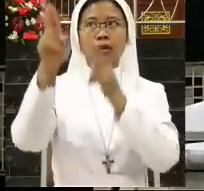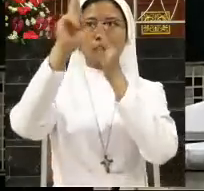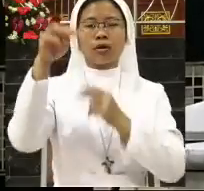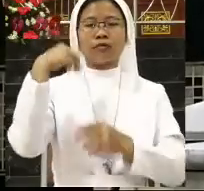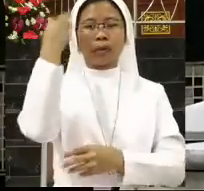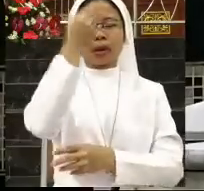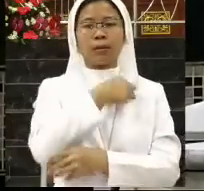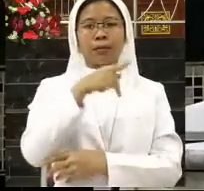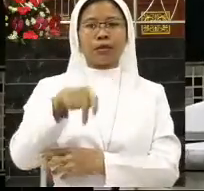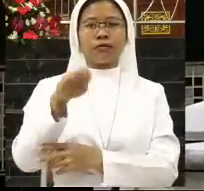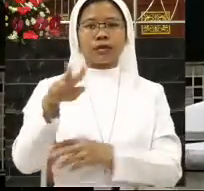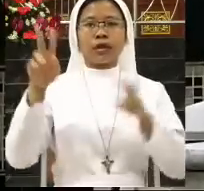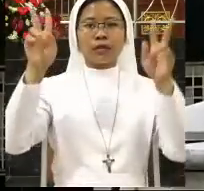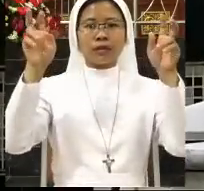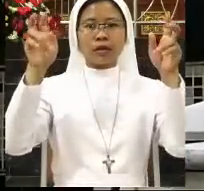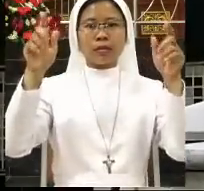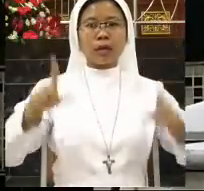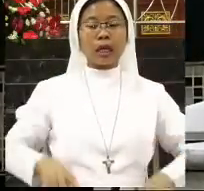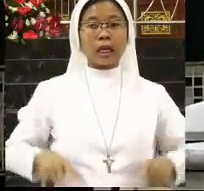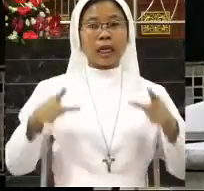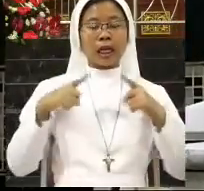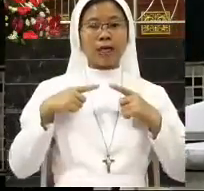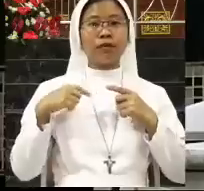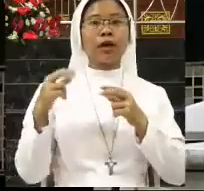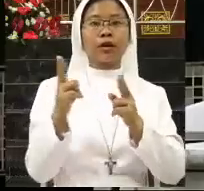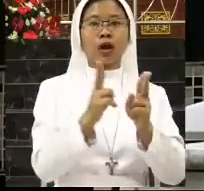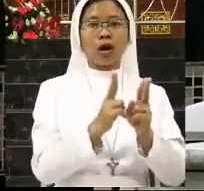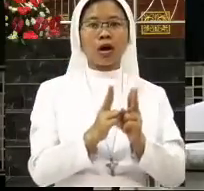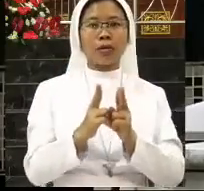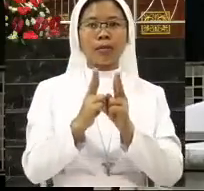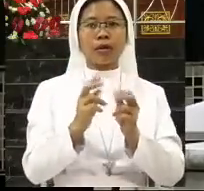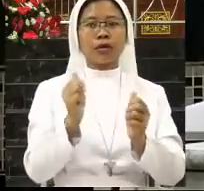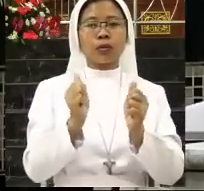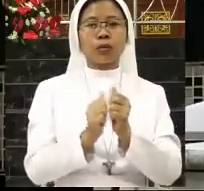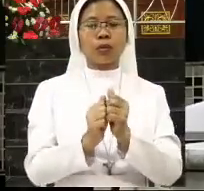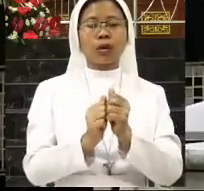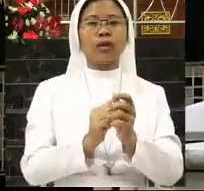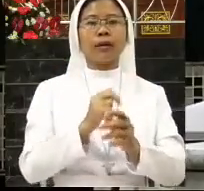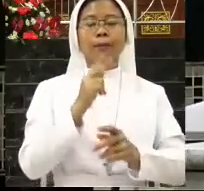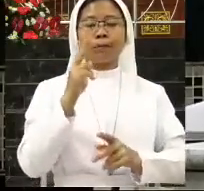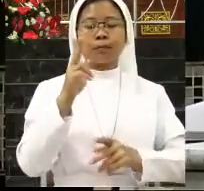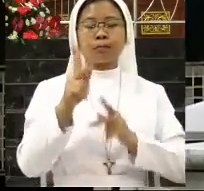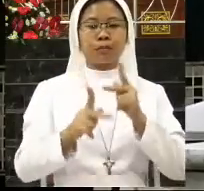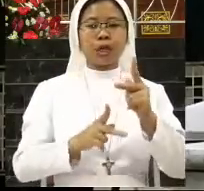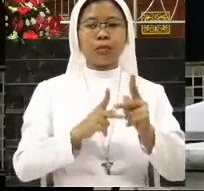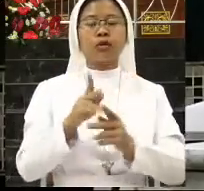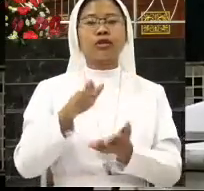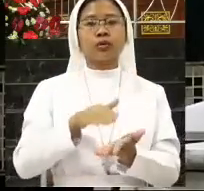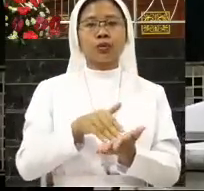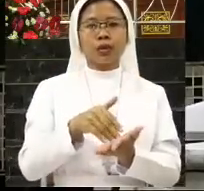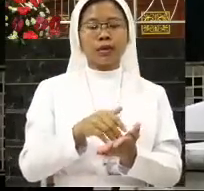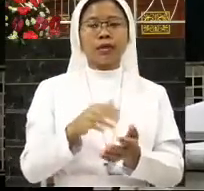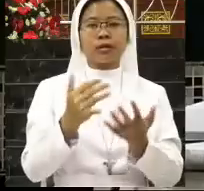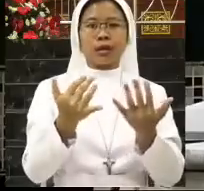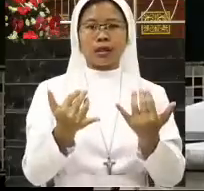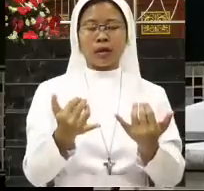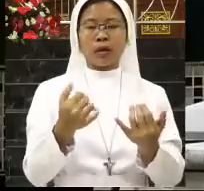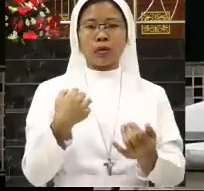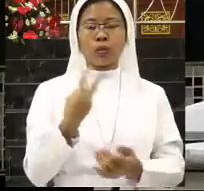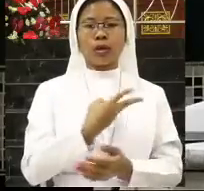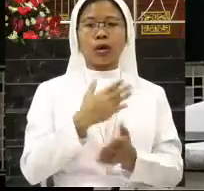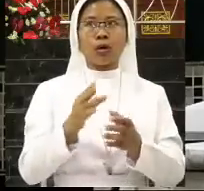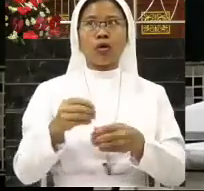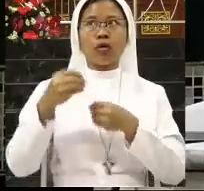the theme Living in Harmony with a Human Frailty. Today's Mass is